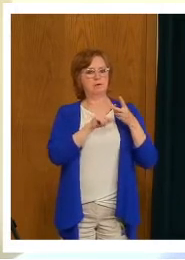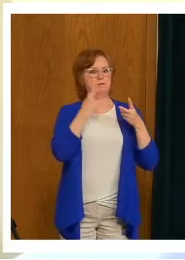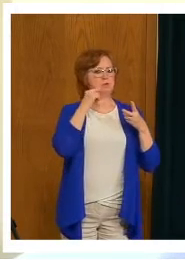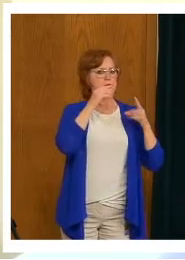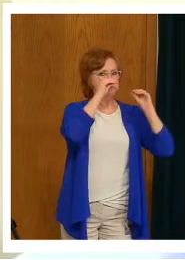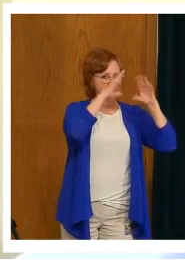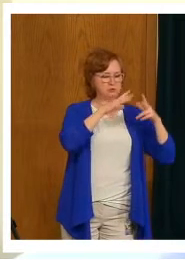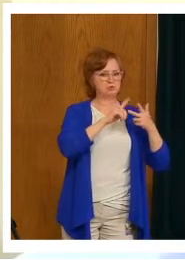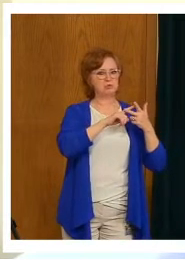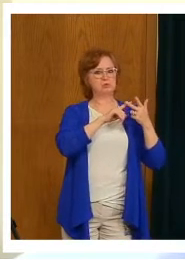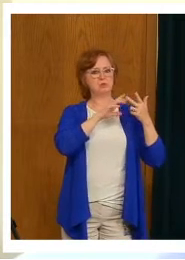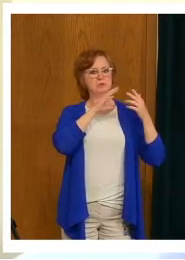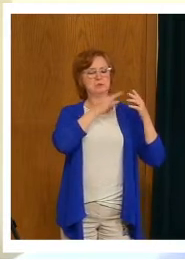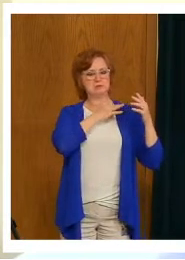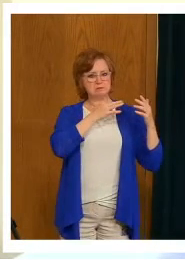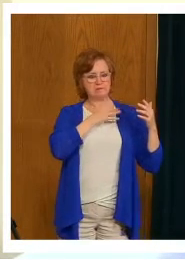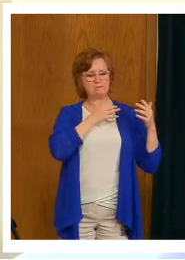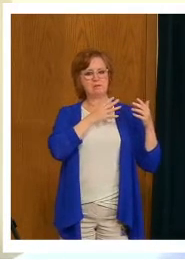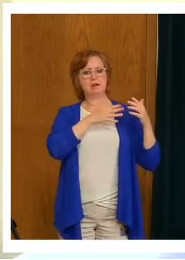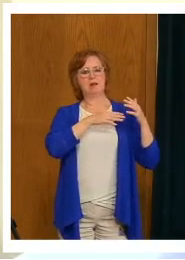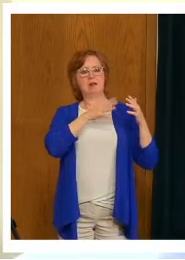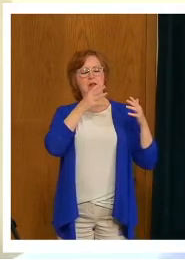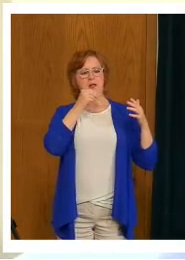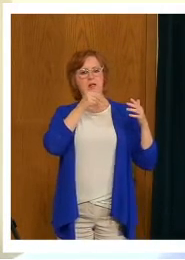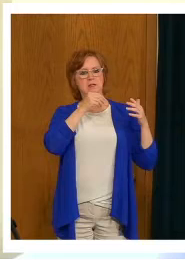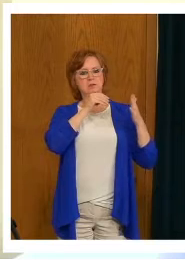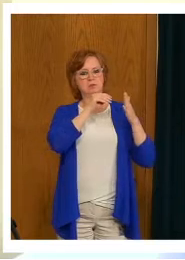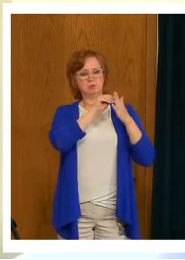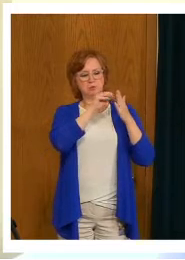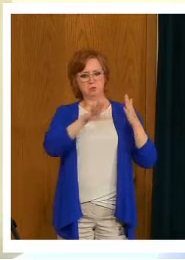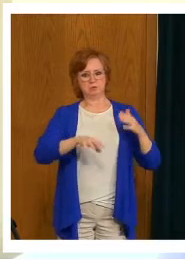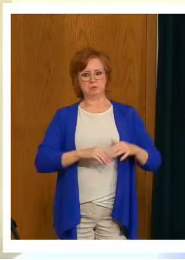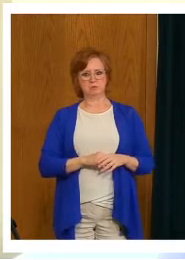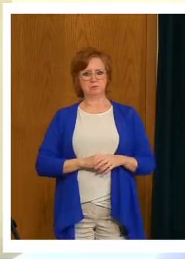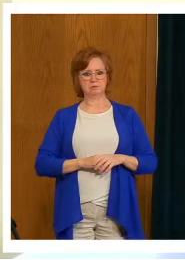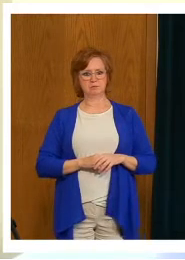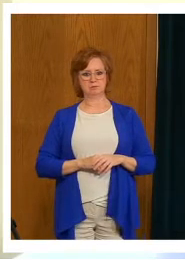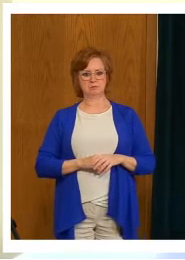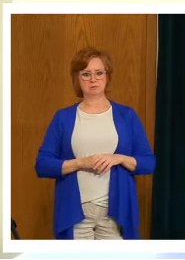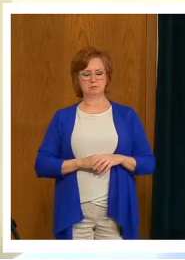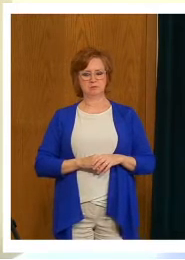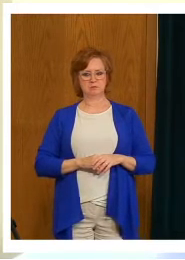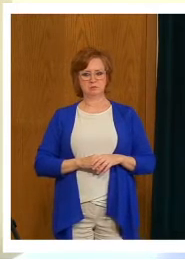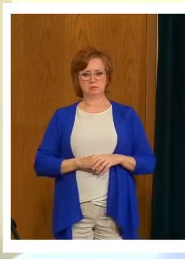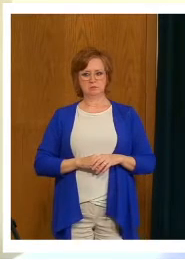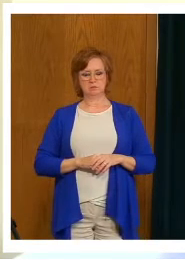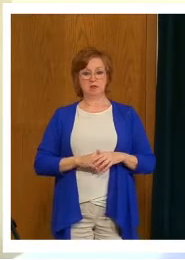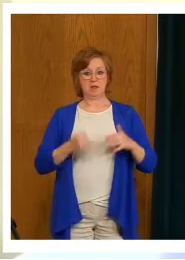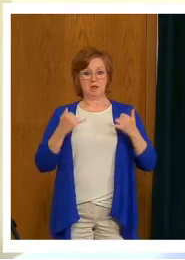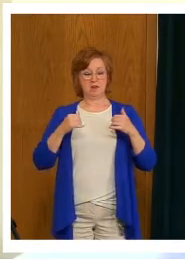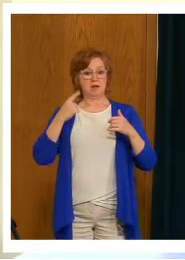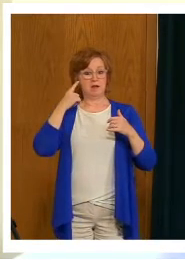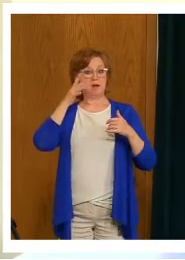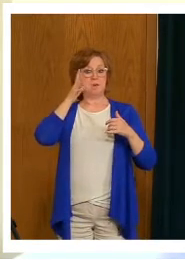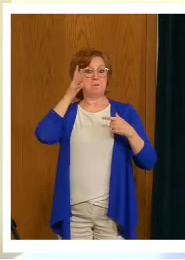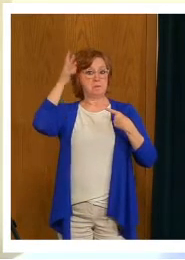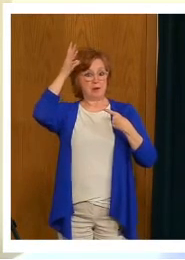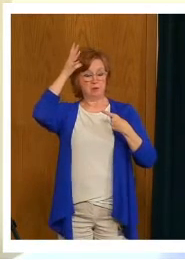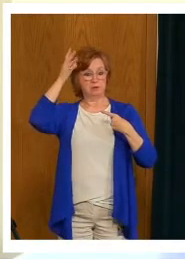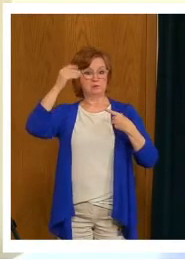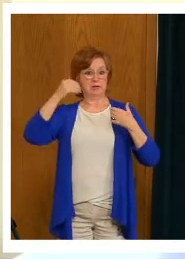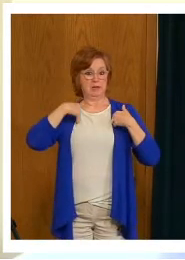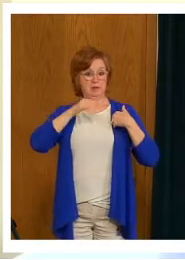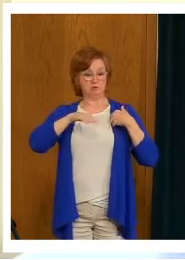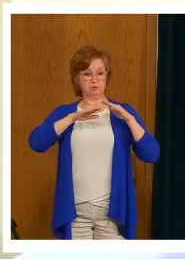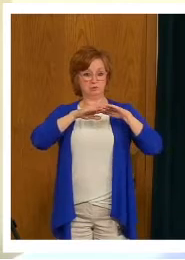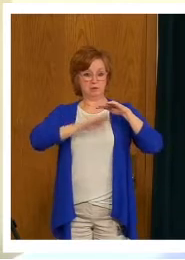especially parents of children under 11 and under who can't yet get vaccinated. the quicker we will see a further